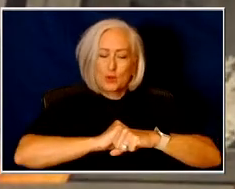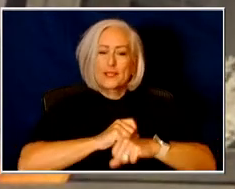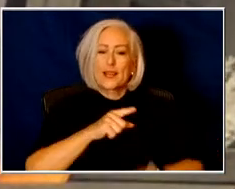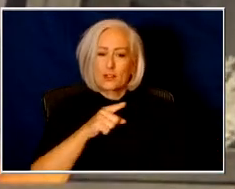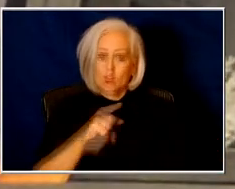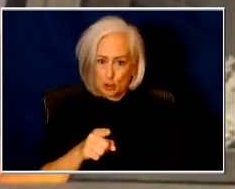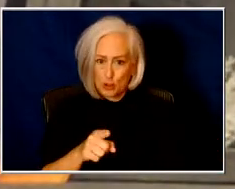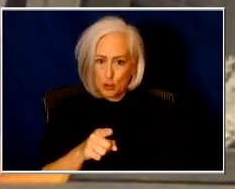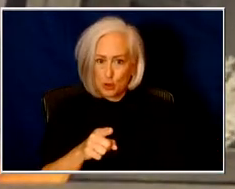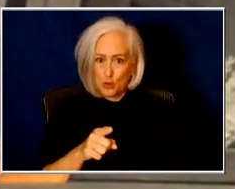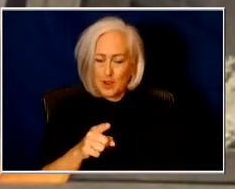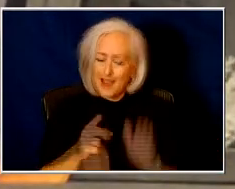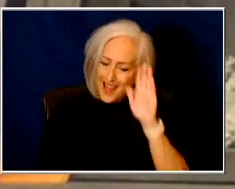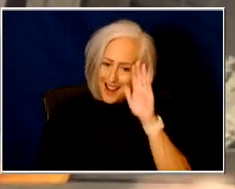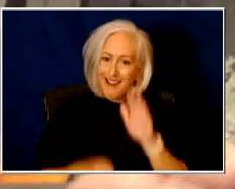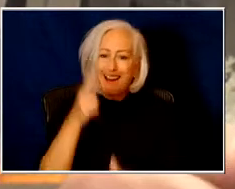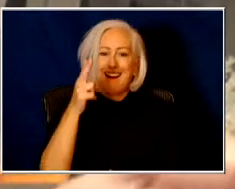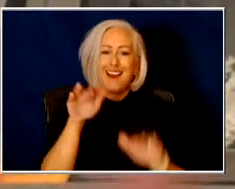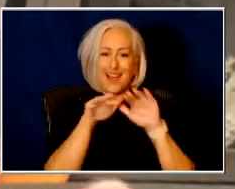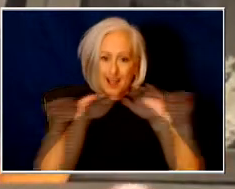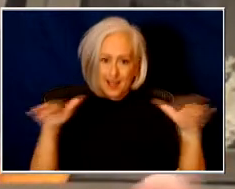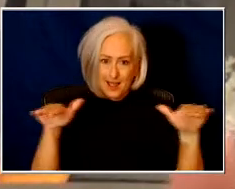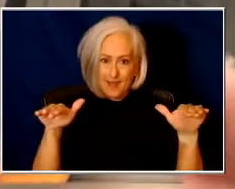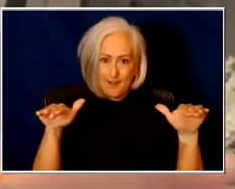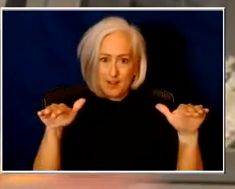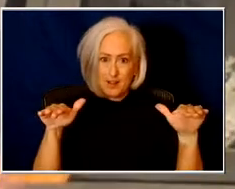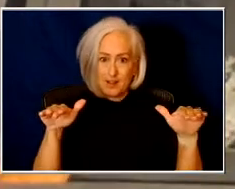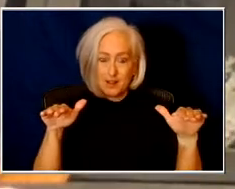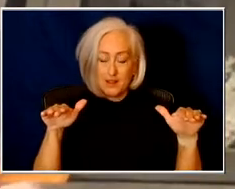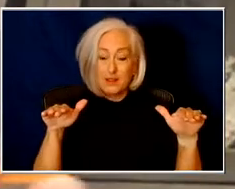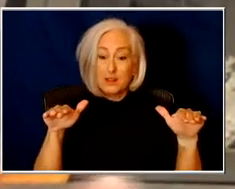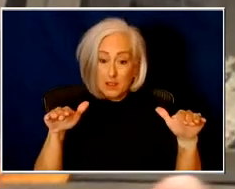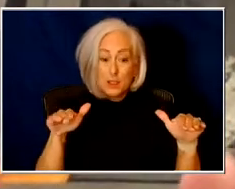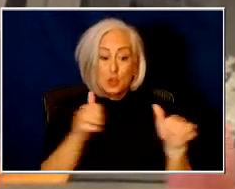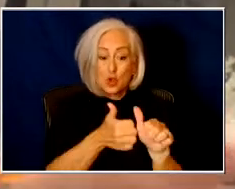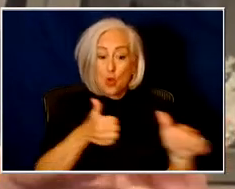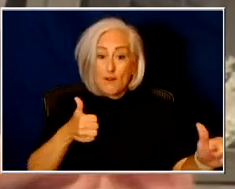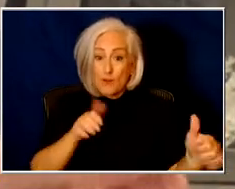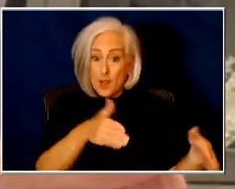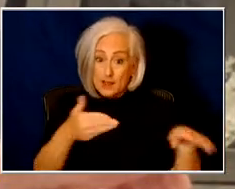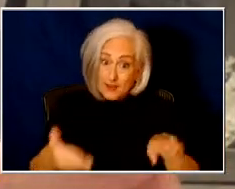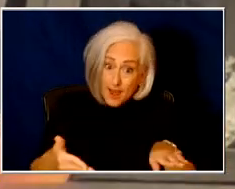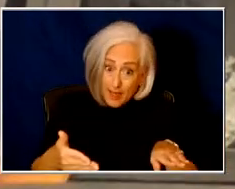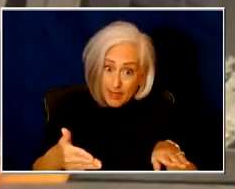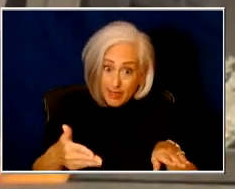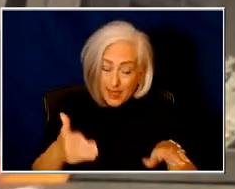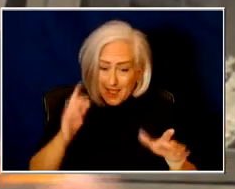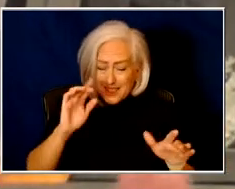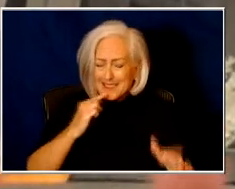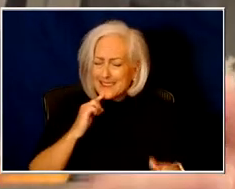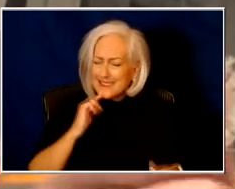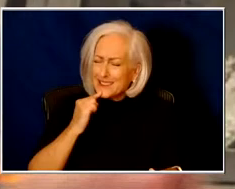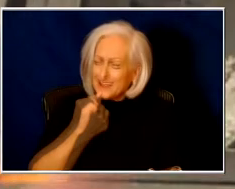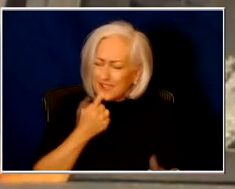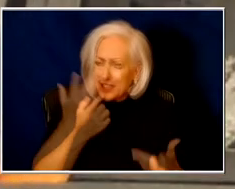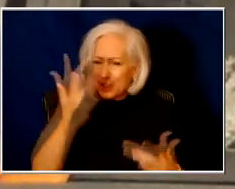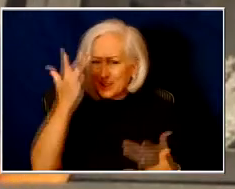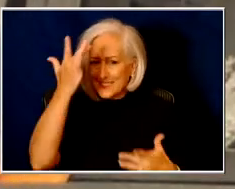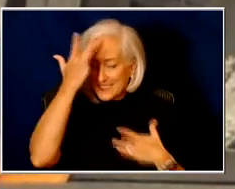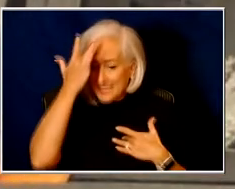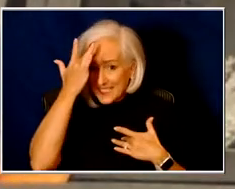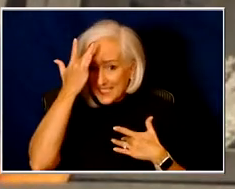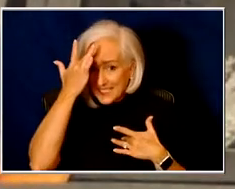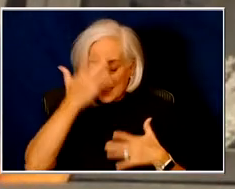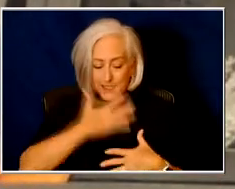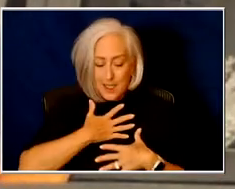extraordinarily high levels against death severe disease uh mechanical ventilation and